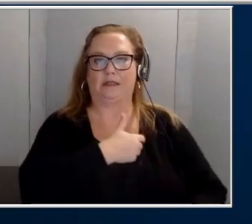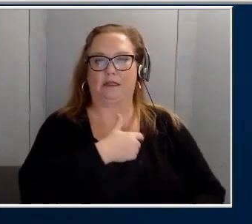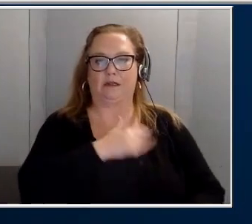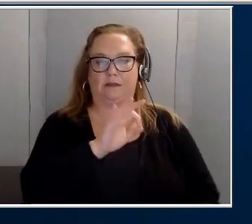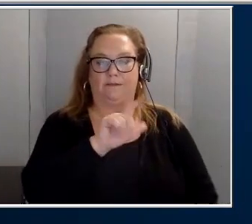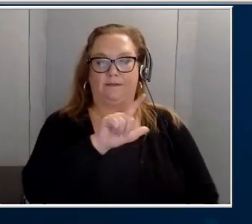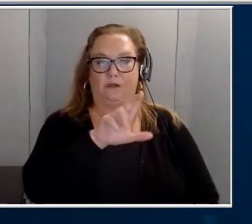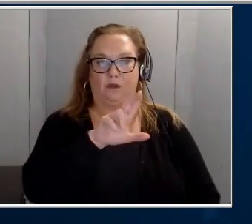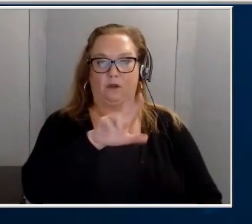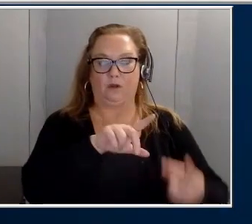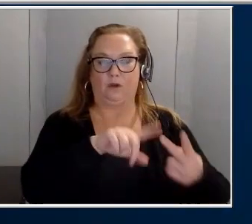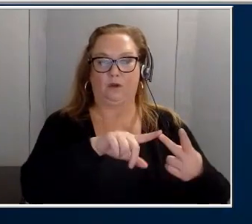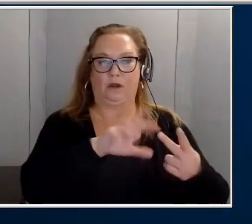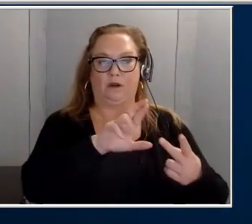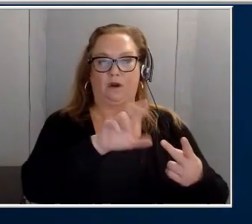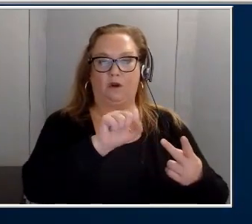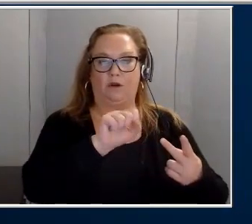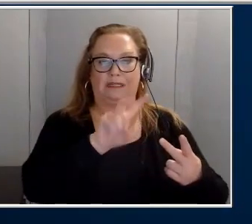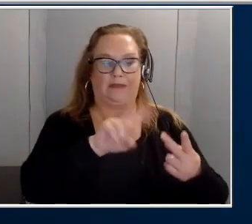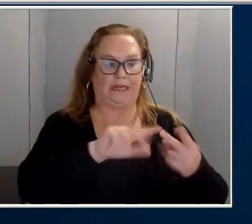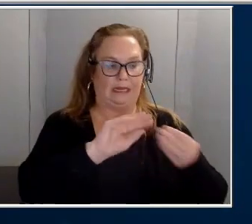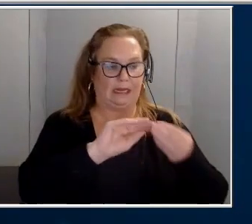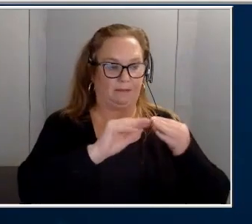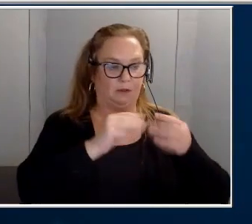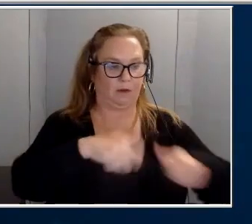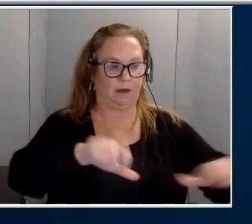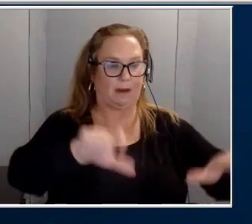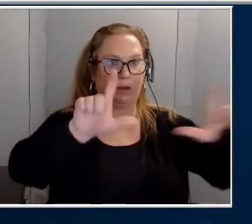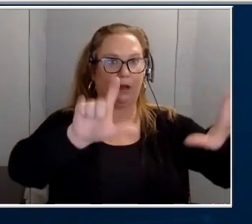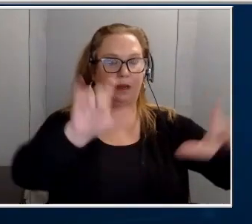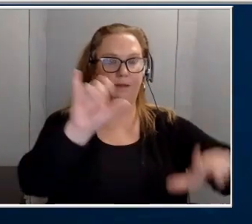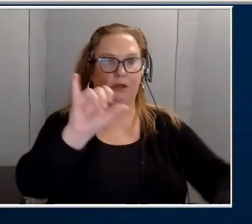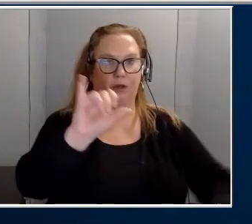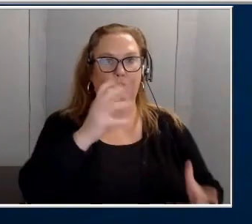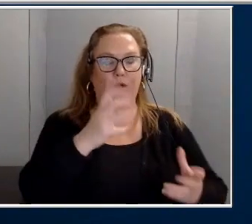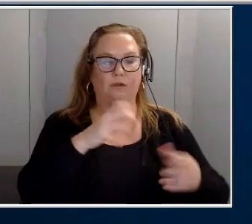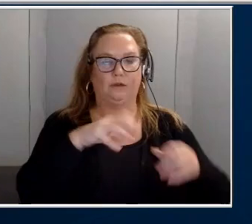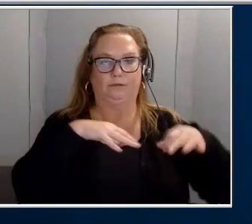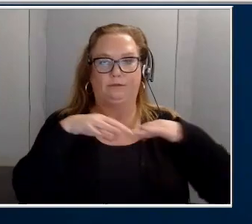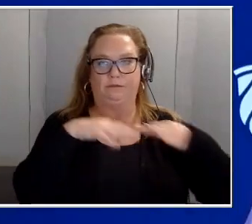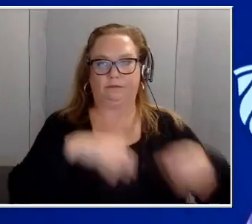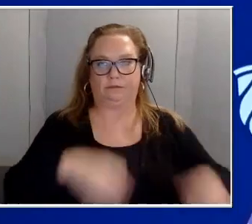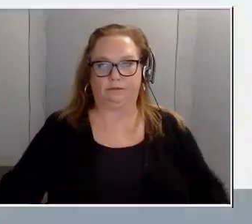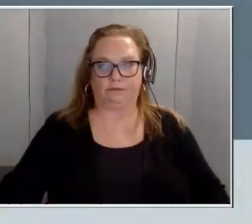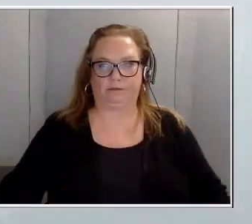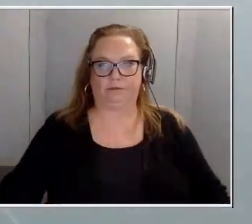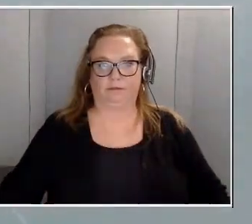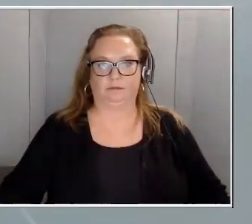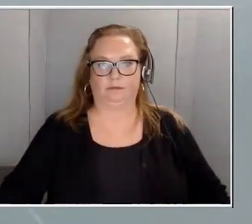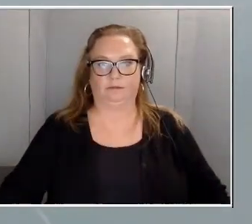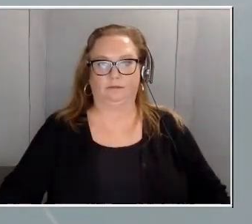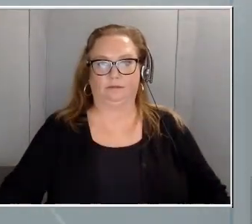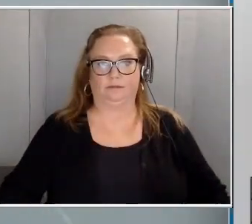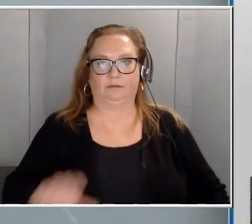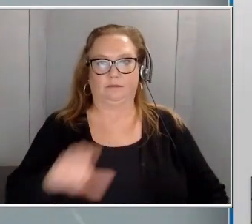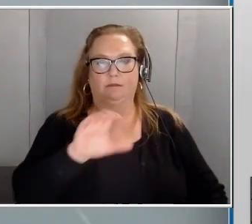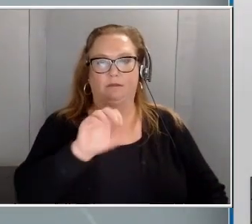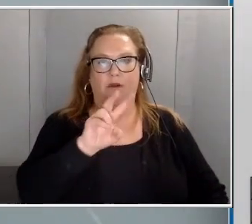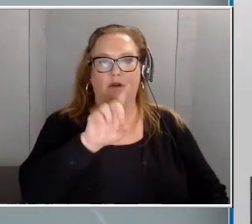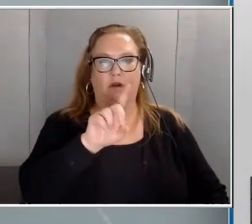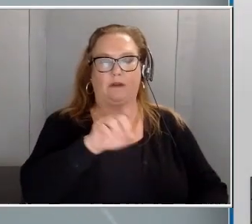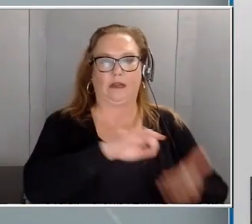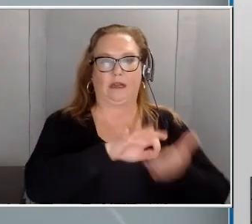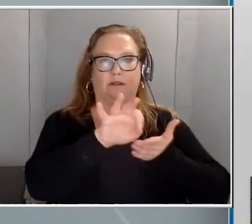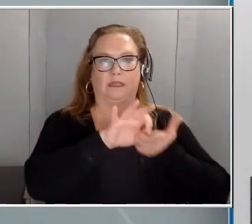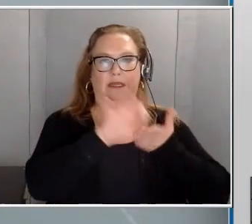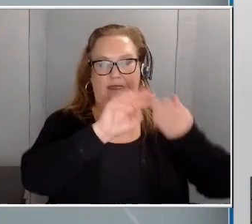and some RSV numbers that we want to put up on the screen and want you to tell us what we're looking at. Yeah, we're going to hold back on the COVID count just a little bit because the numbers have